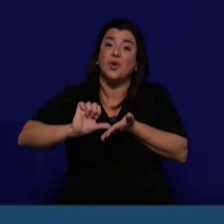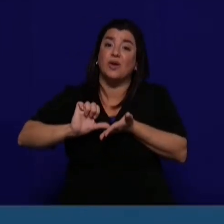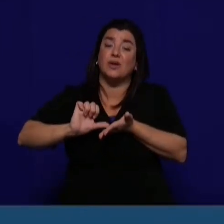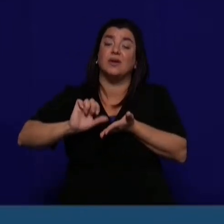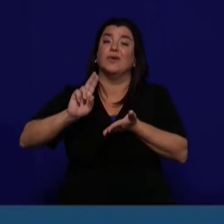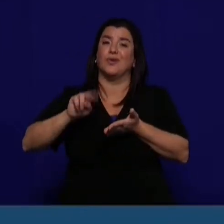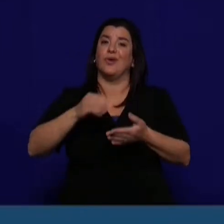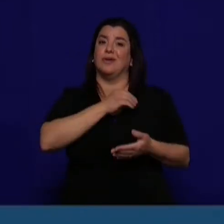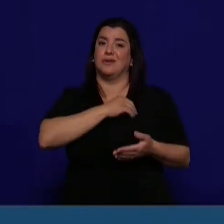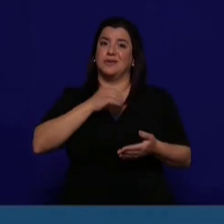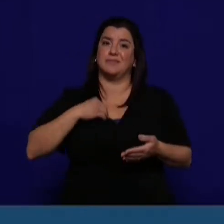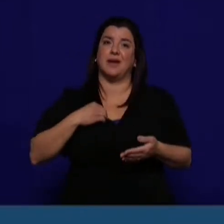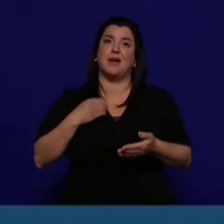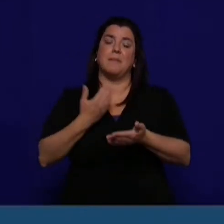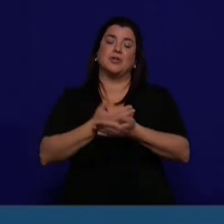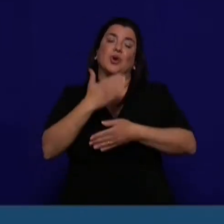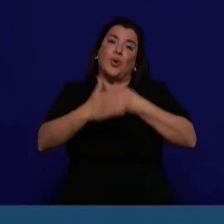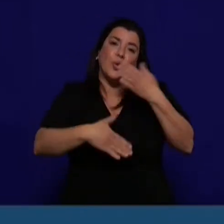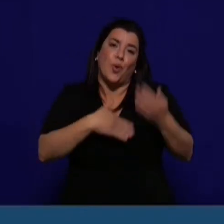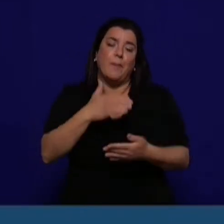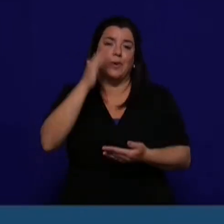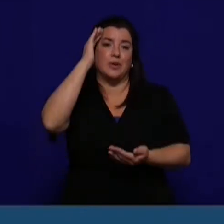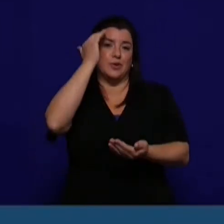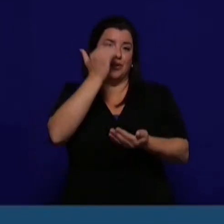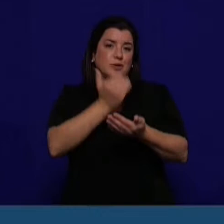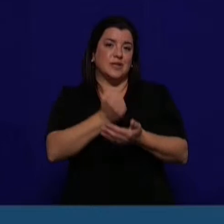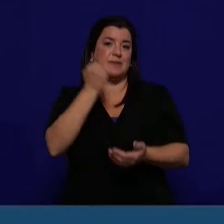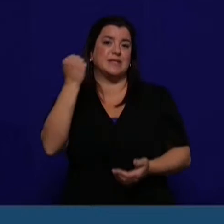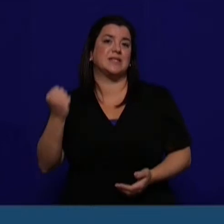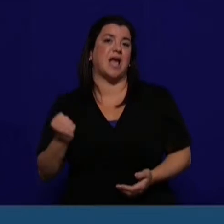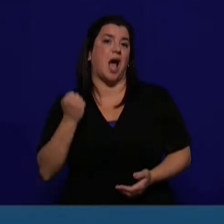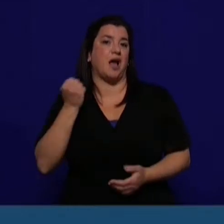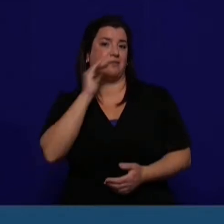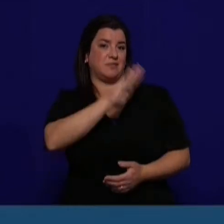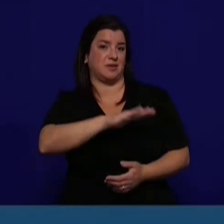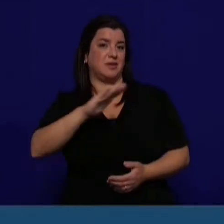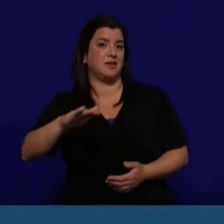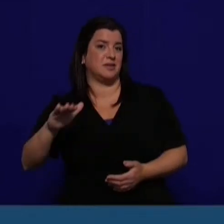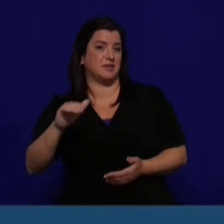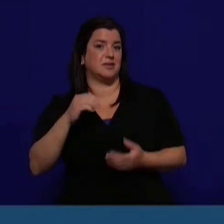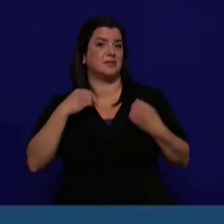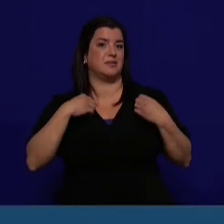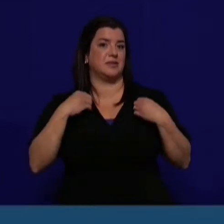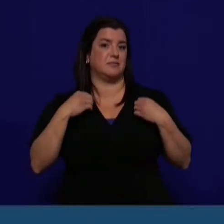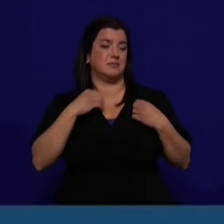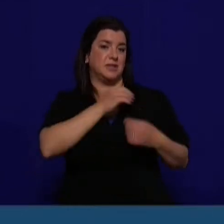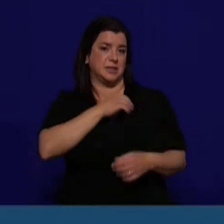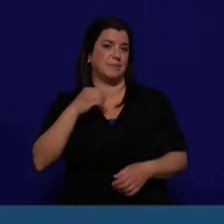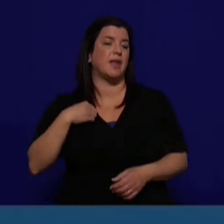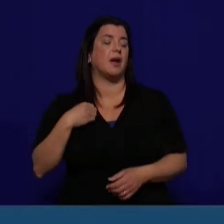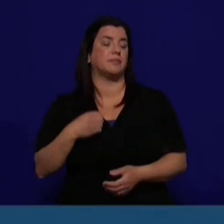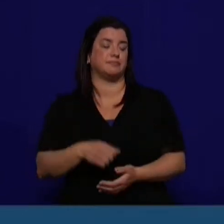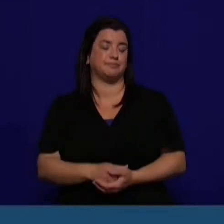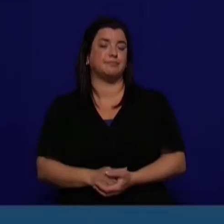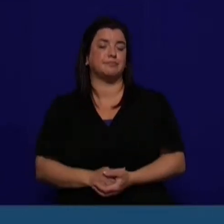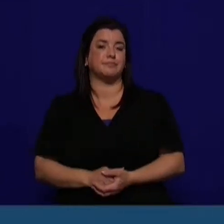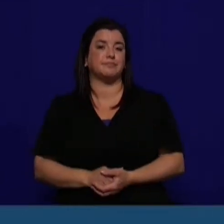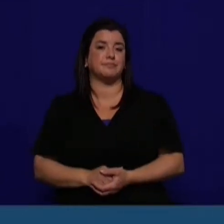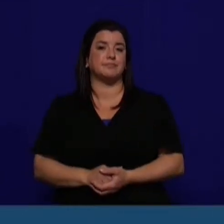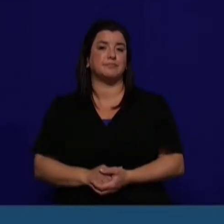wkoll biex jibqgħu għaddejjin ukoll is-servizzi mill-isptarijiet tagħna u sptarijiet oħra.